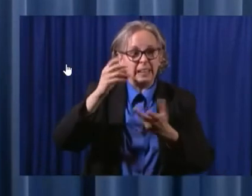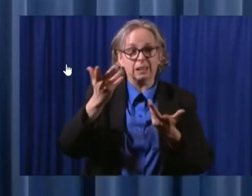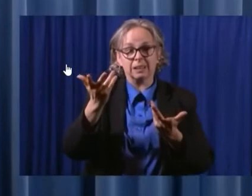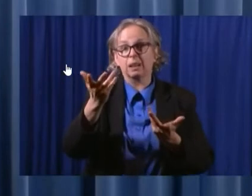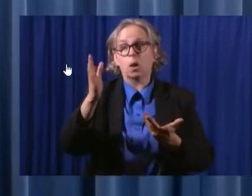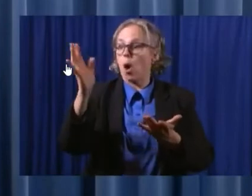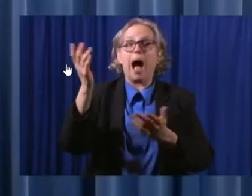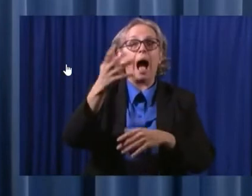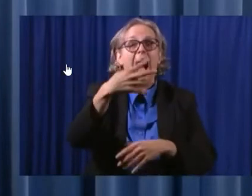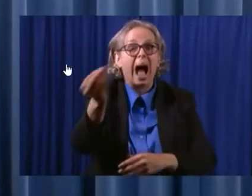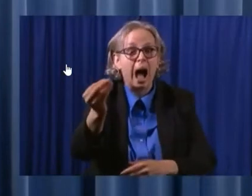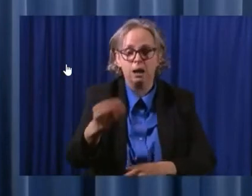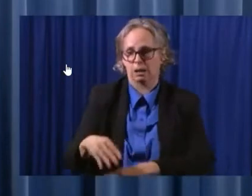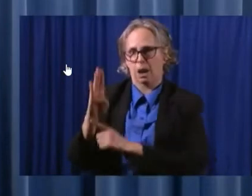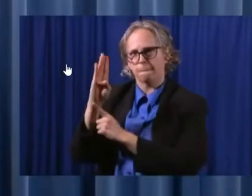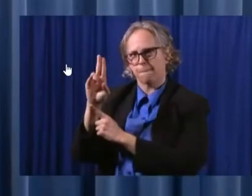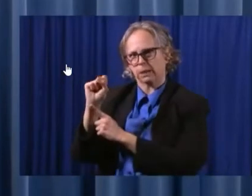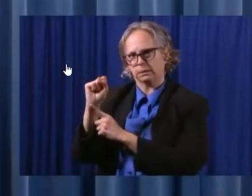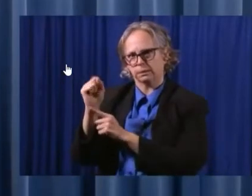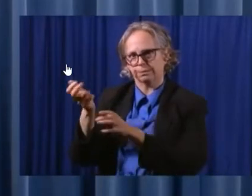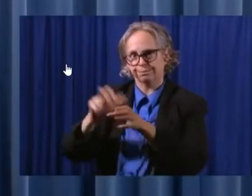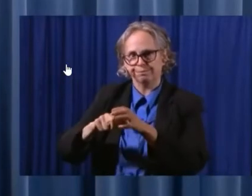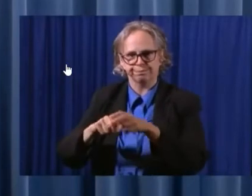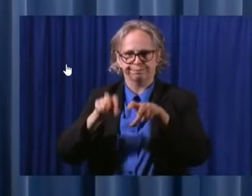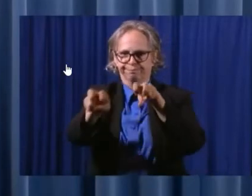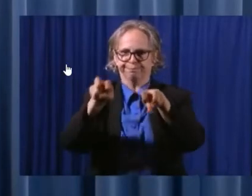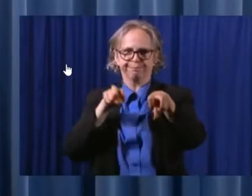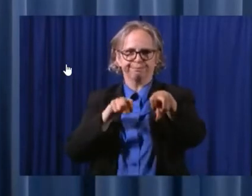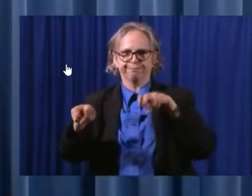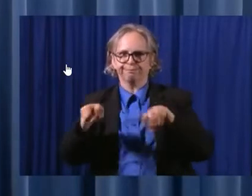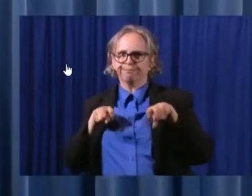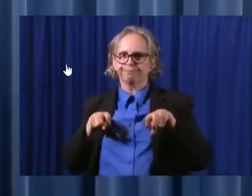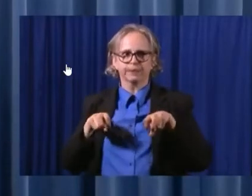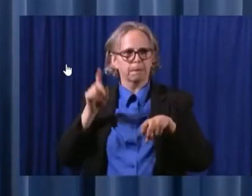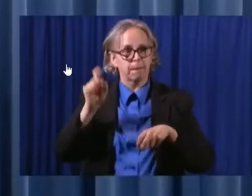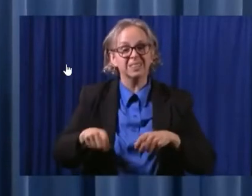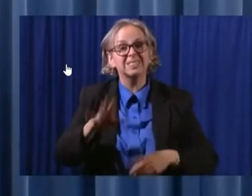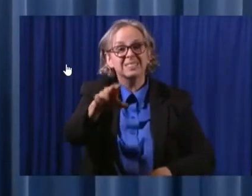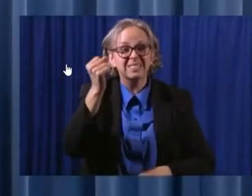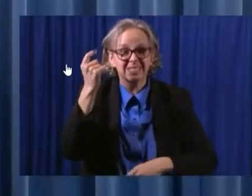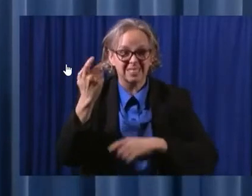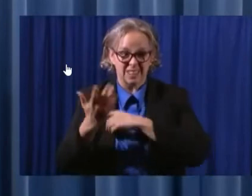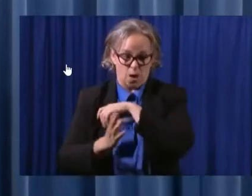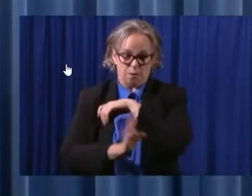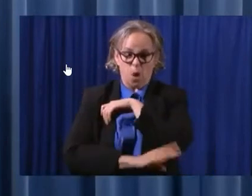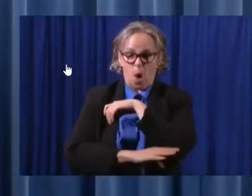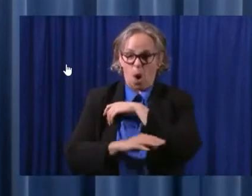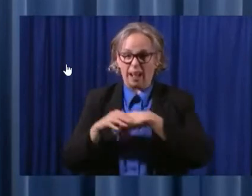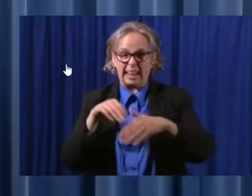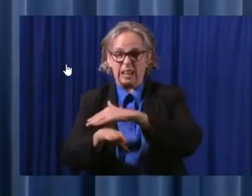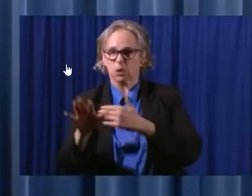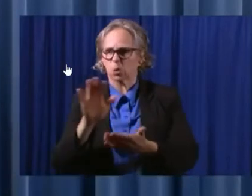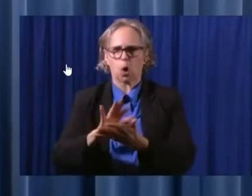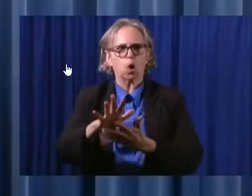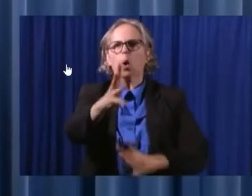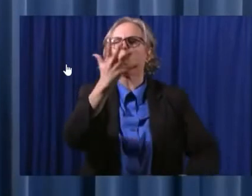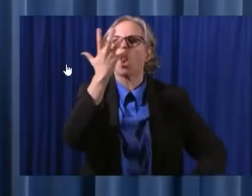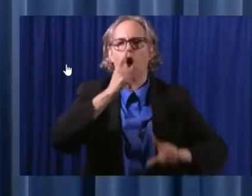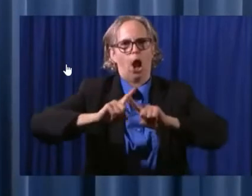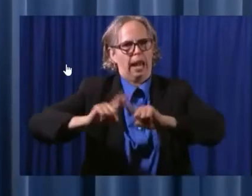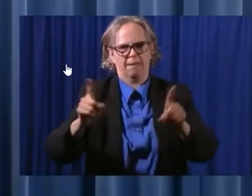certainly make things look different in every school. And schools are just different. And that's why there's a great